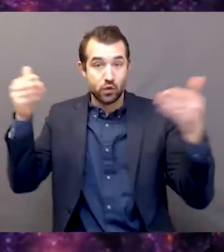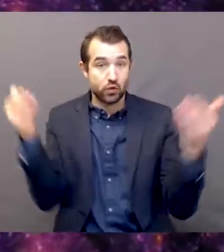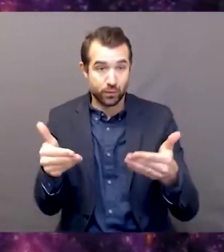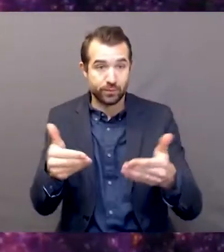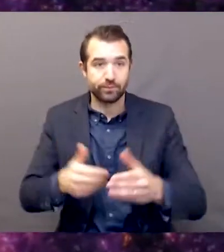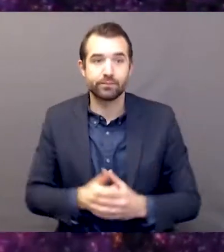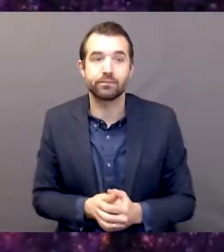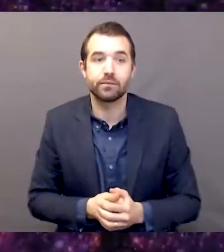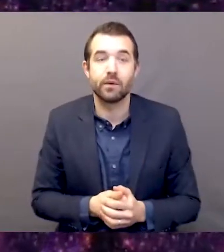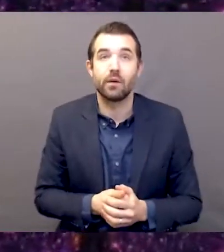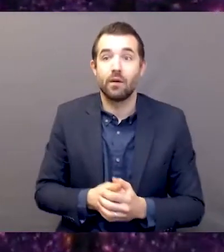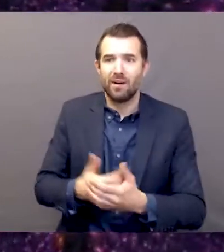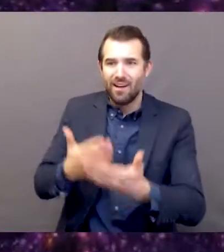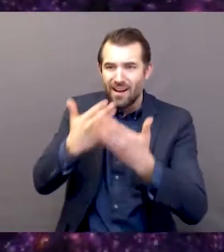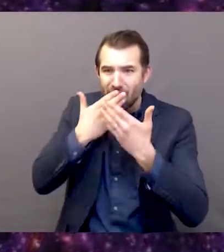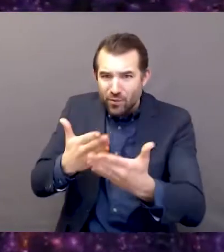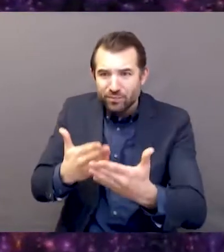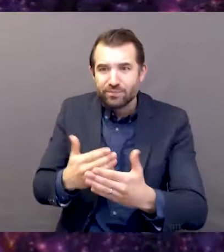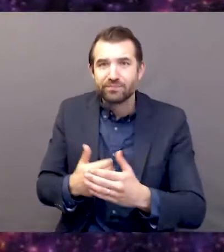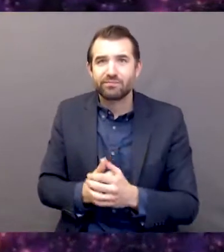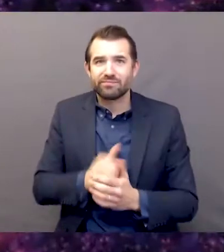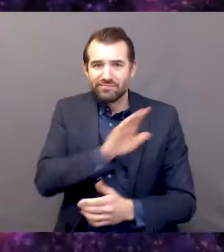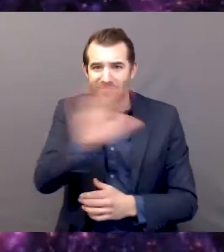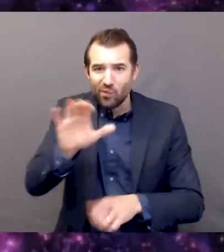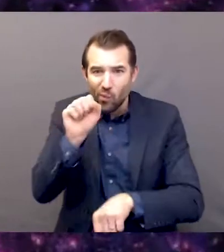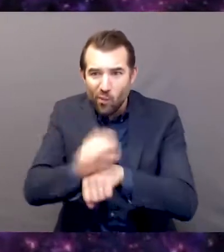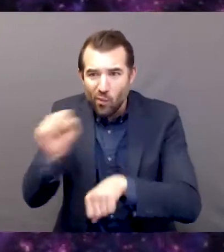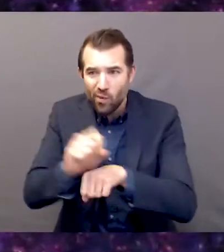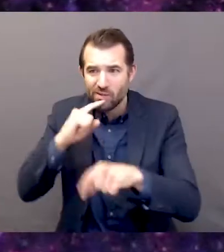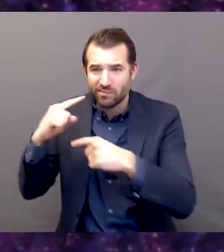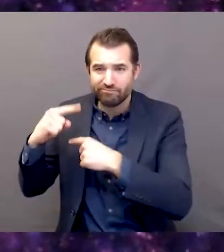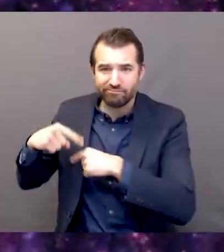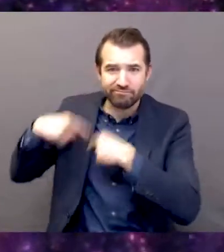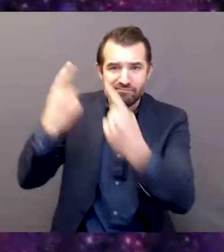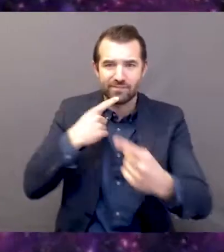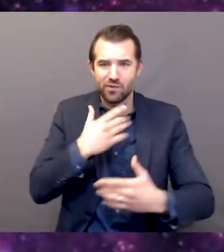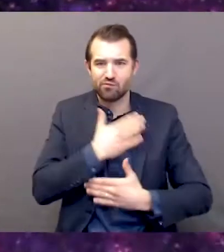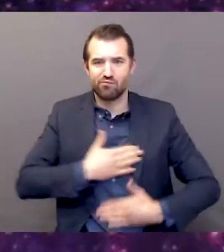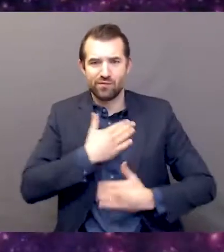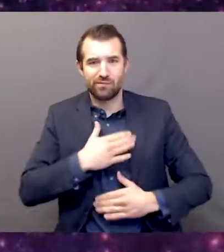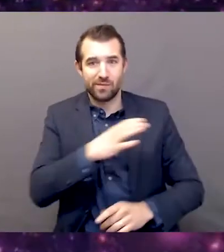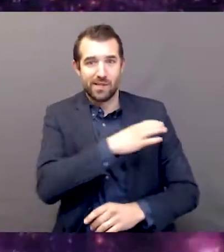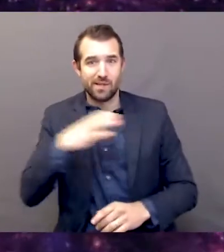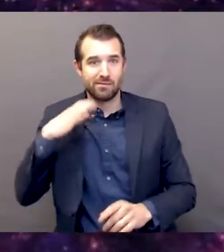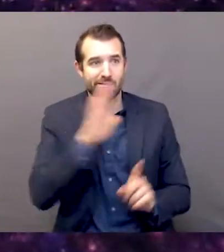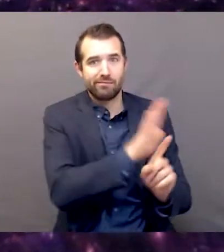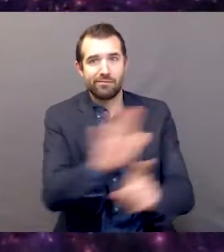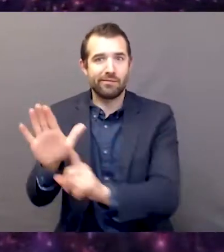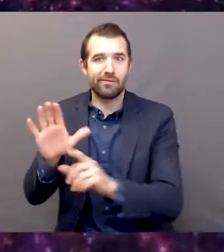year. And I appreciate the work of the committee in selecting today's distinguished scholar, Dr. William